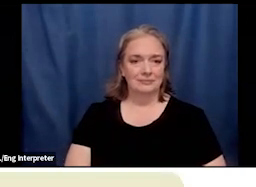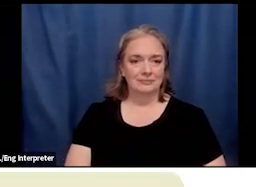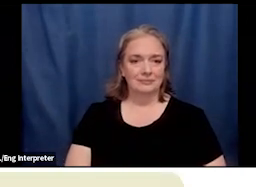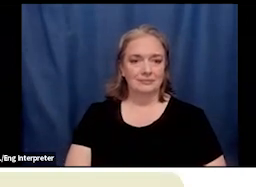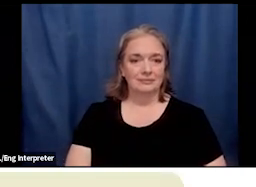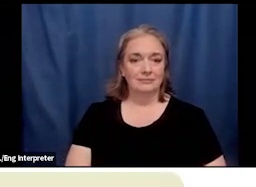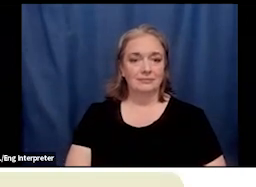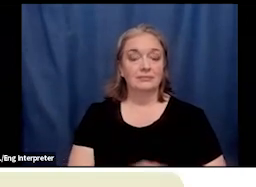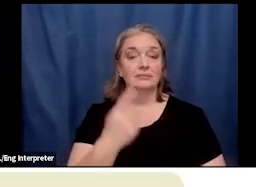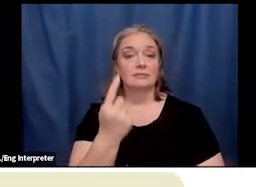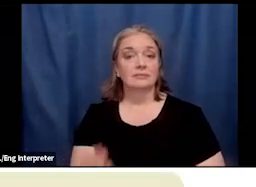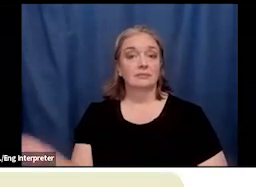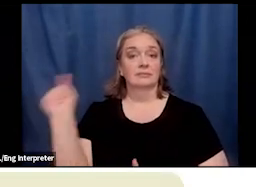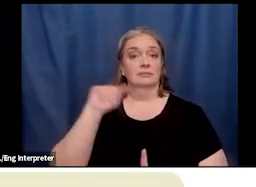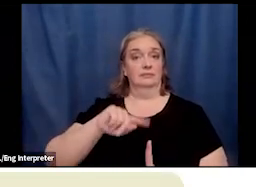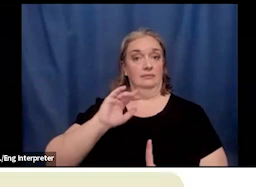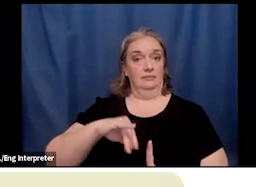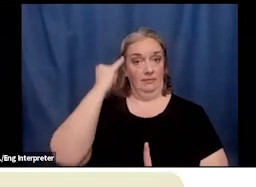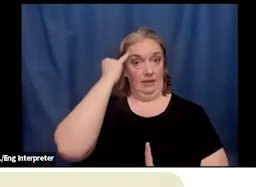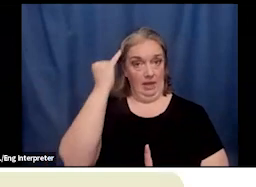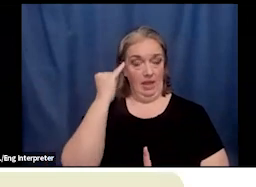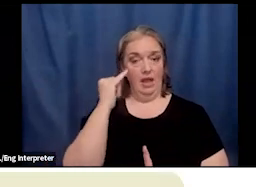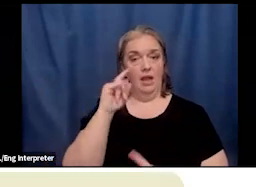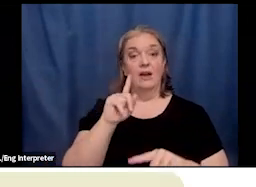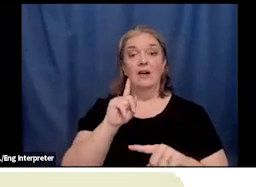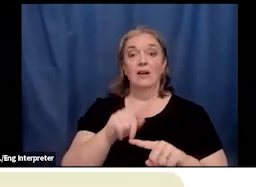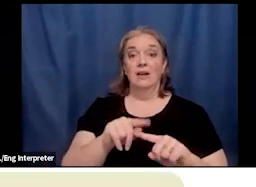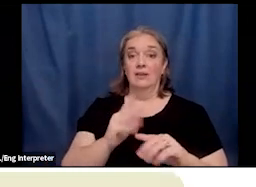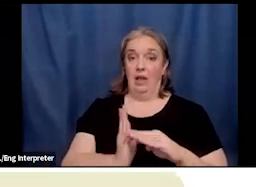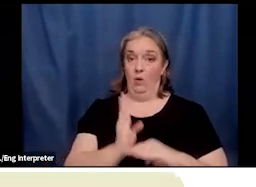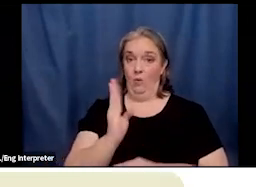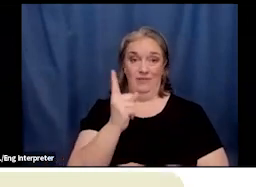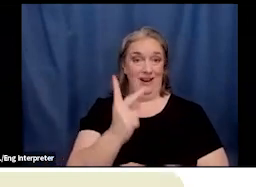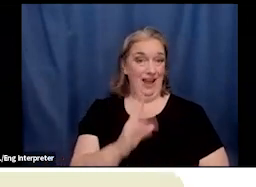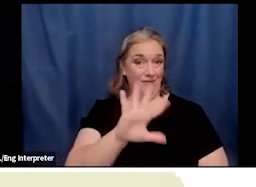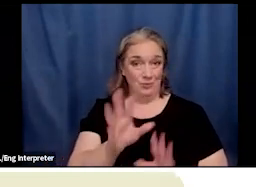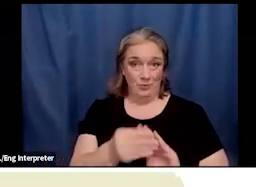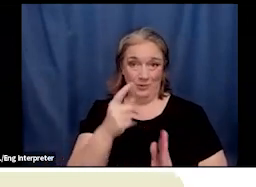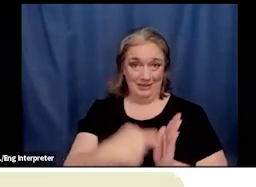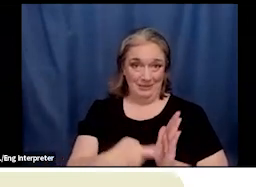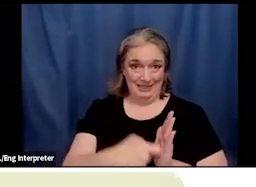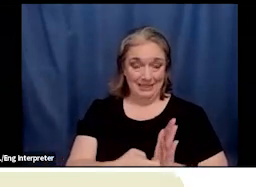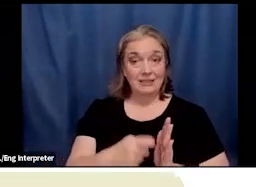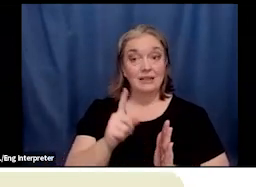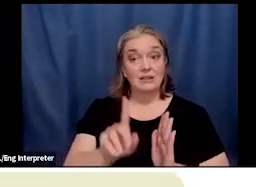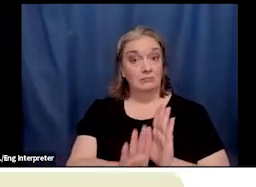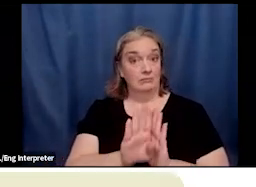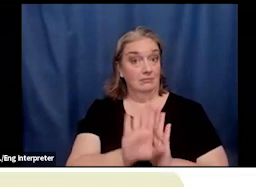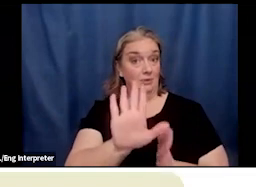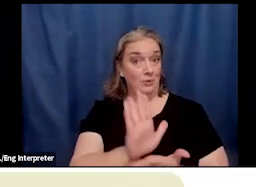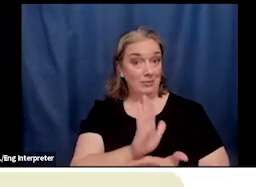Going back to this idea of not exceeding 50% of your total expenses. So as you build out your budget, we're going to talk more